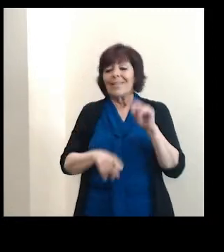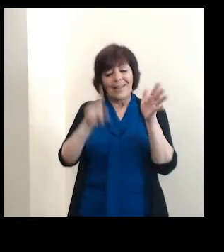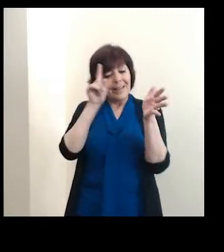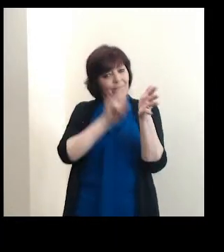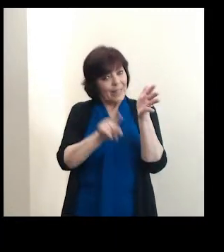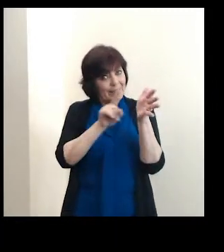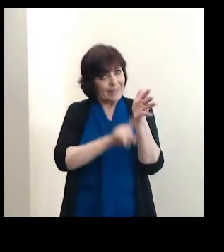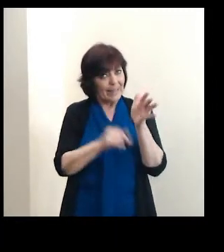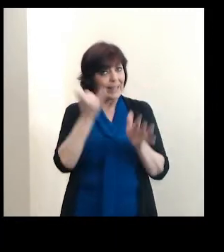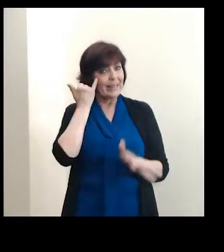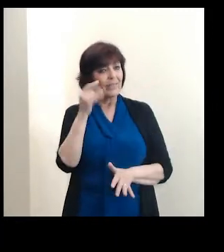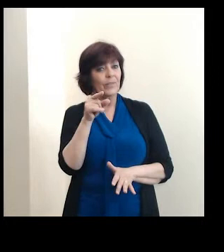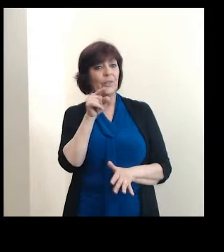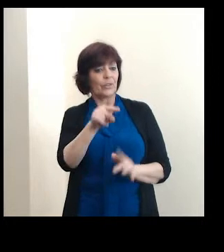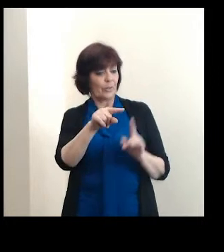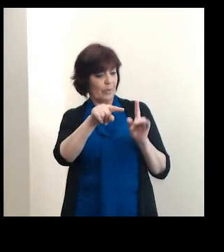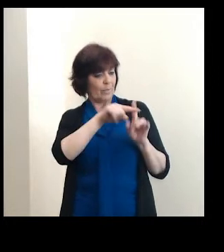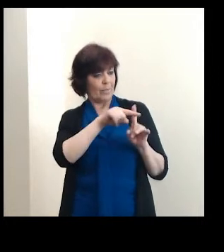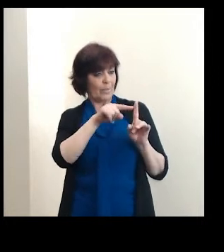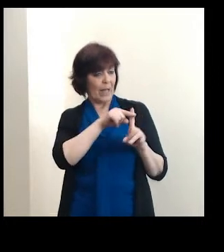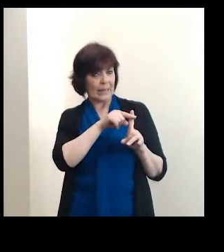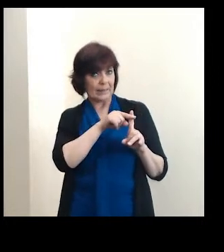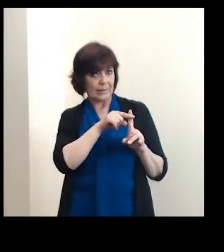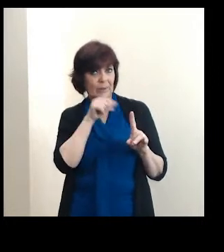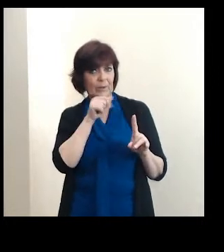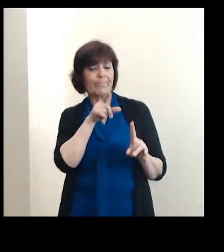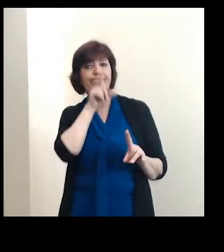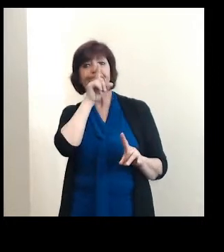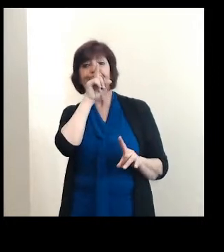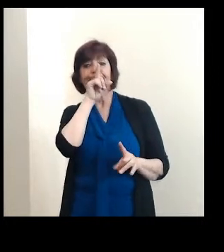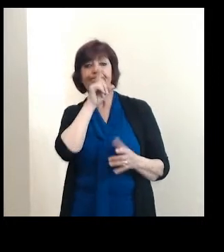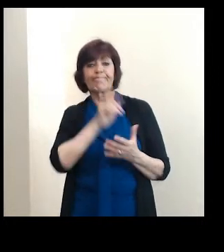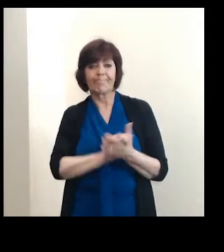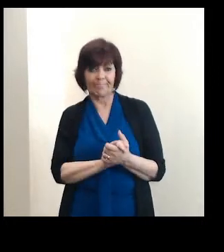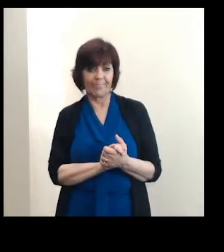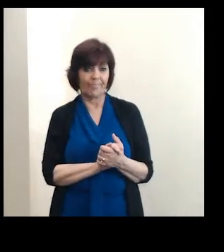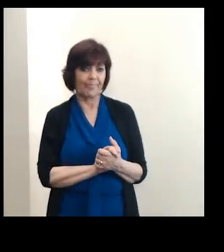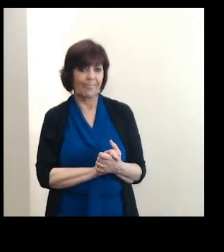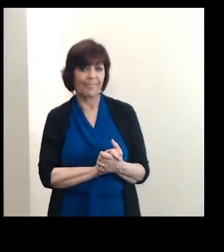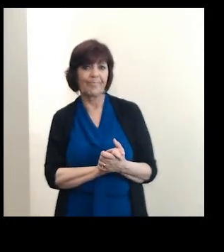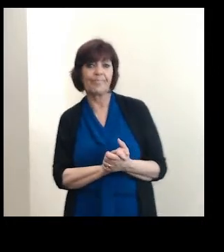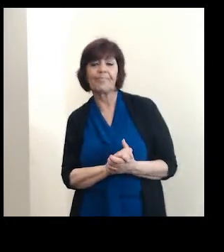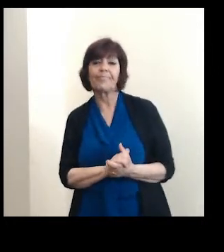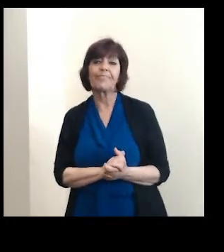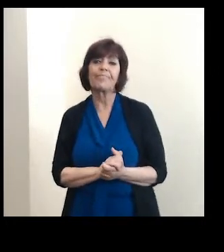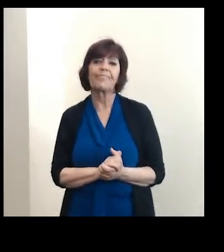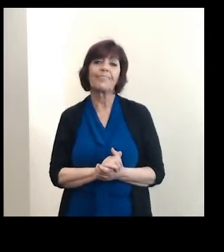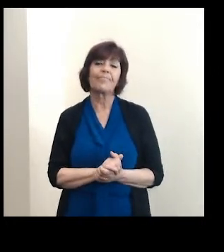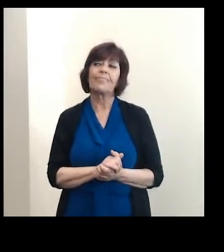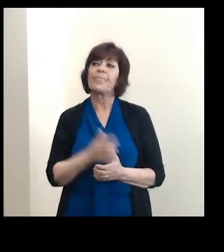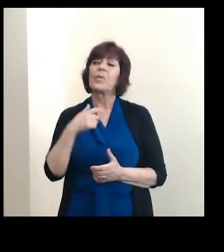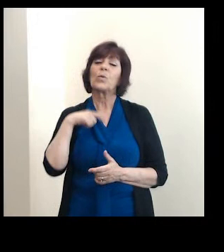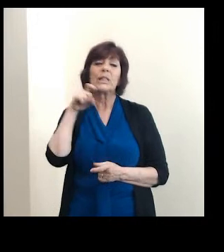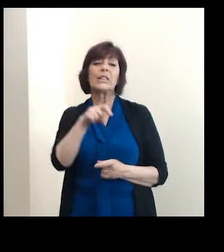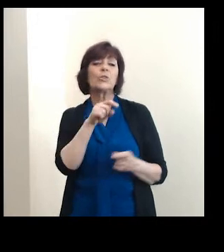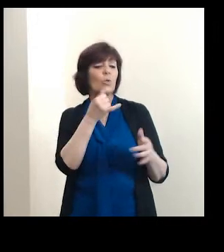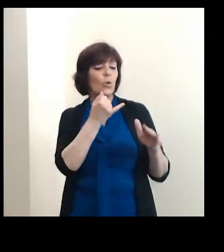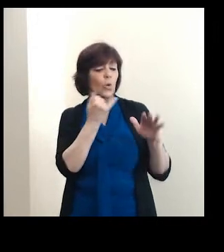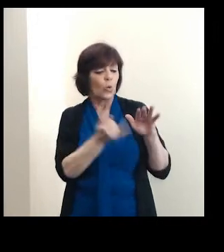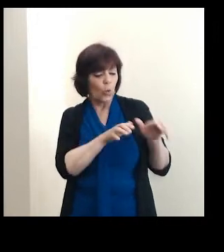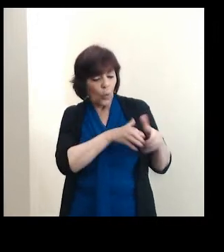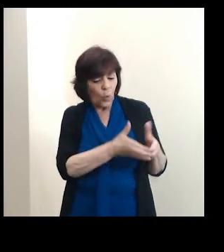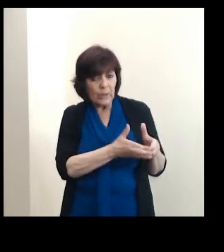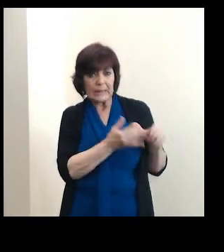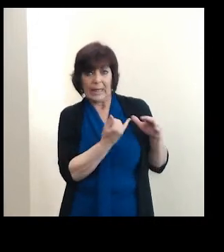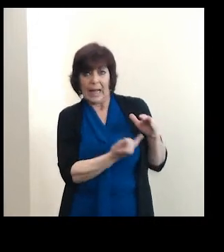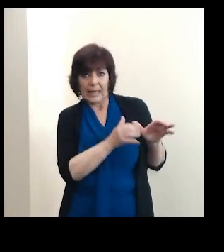investigation. We can't put close contacts in, find out if they're close contacts and put them in quarantine and isolate them from the rest of the community